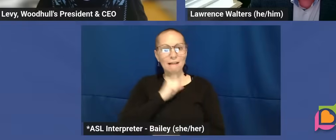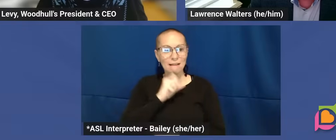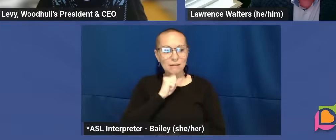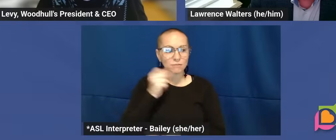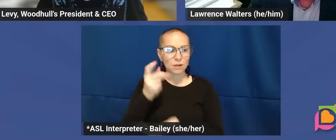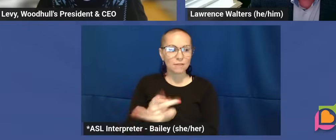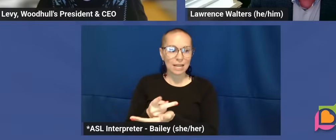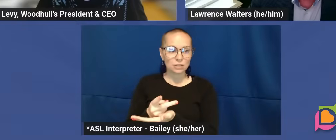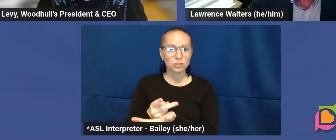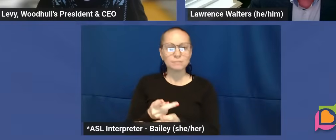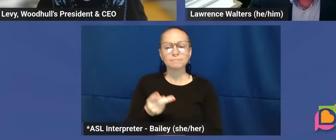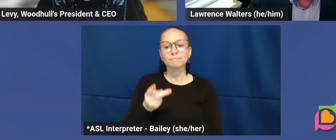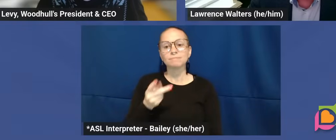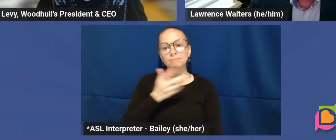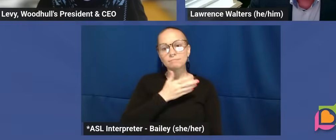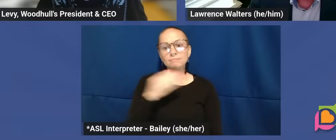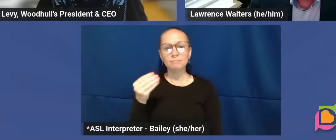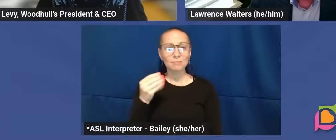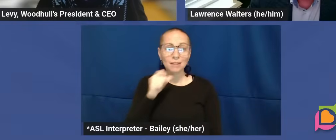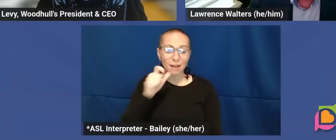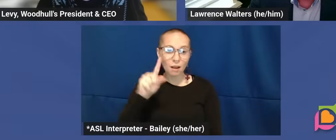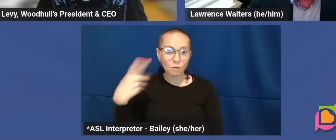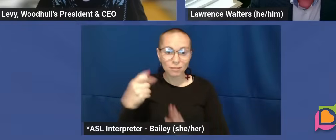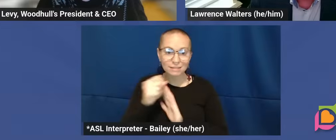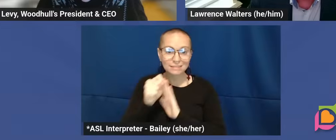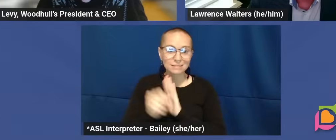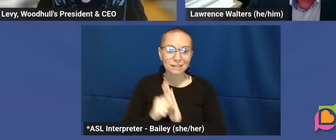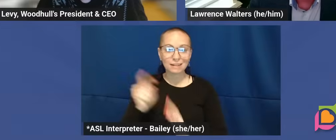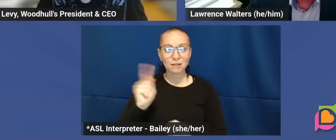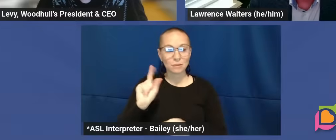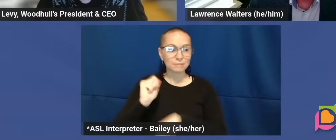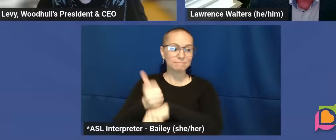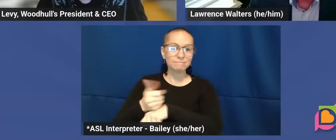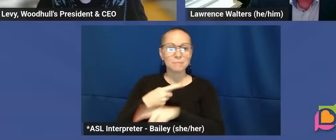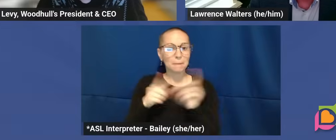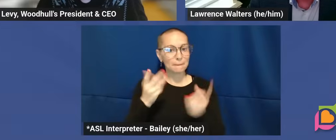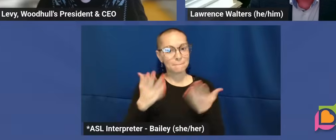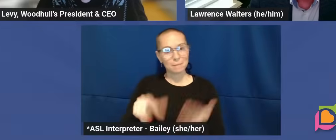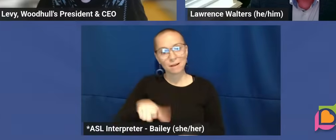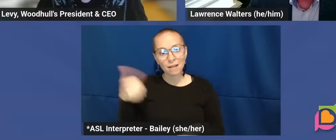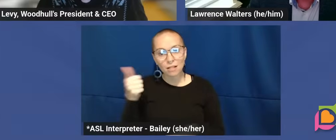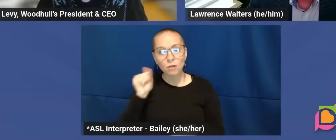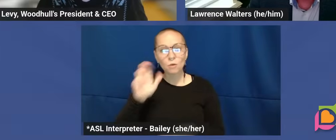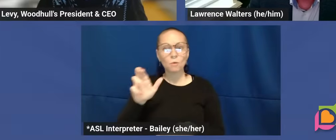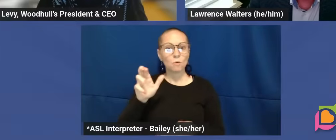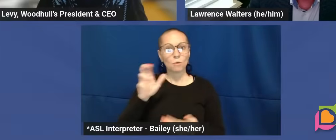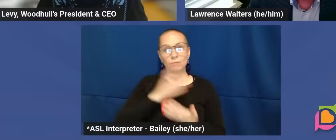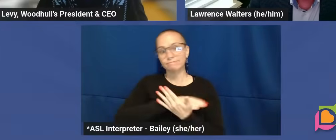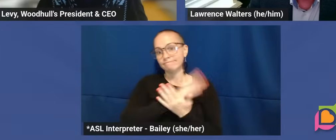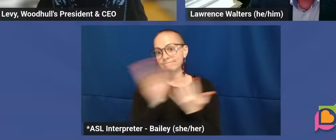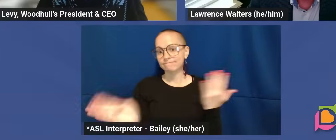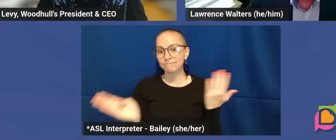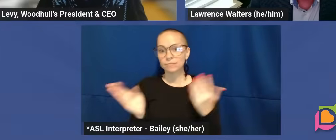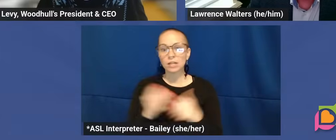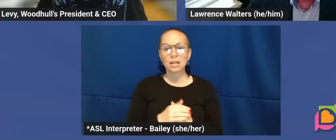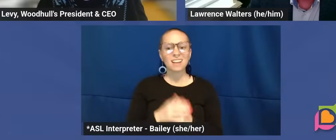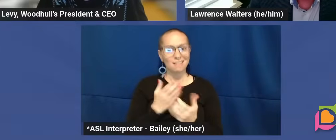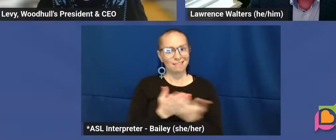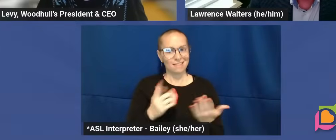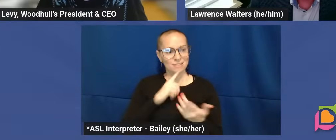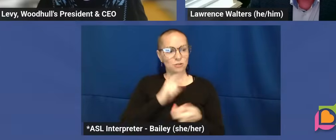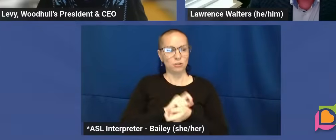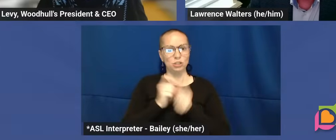verification, not only in the states where it's required, but potentially elsewhere or across the board. So things are